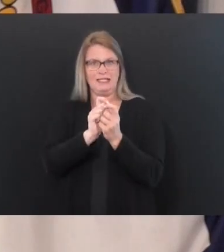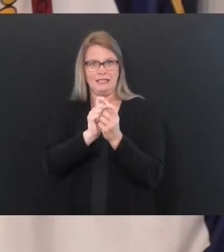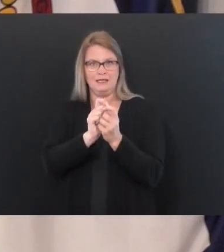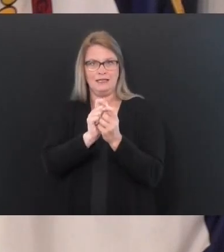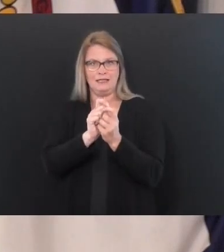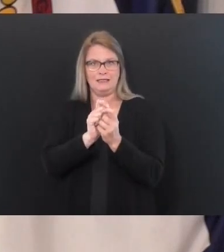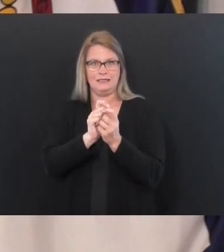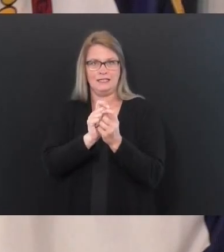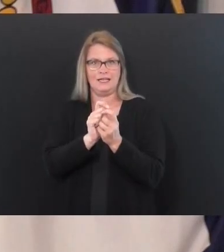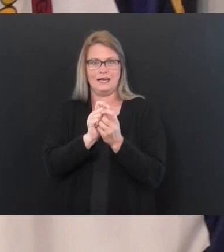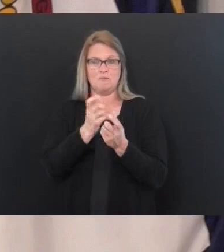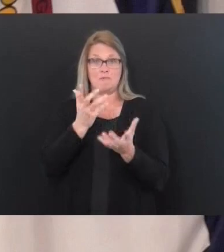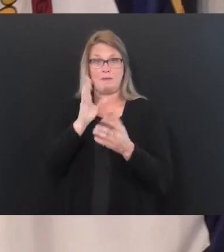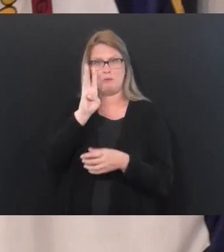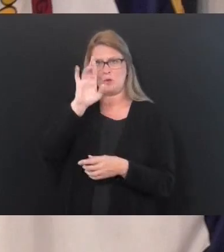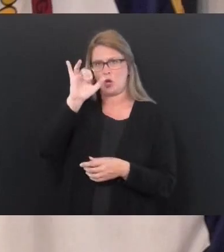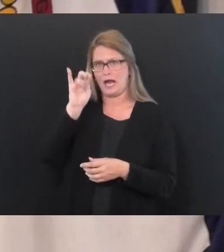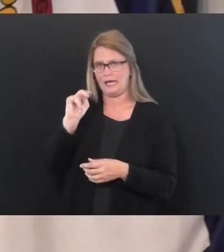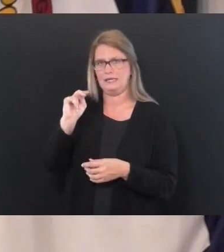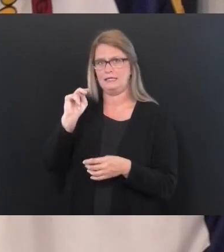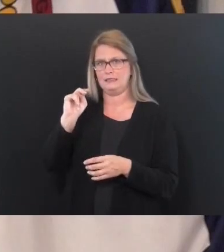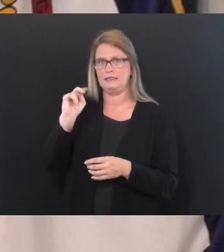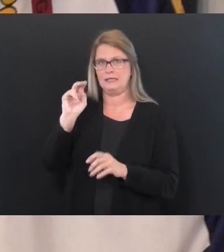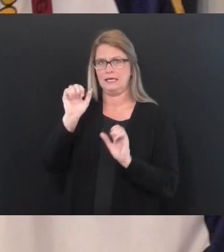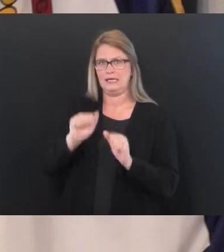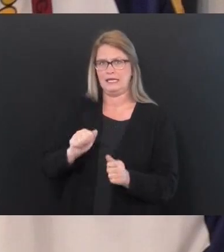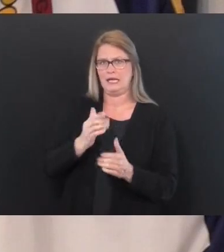Brian, maybe you can come up and